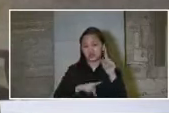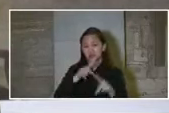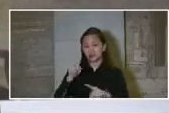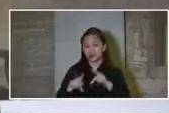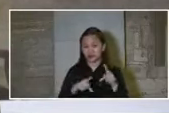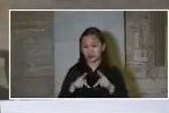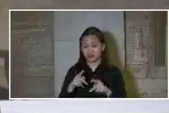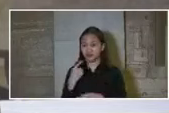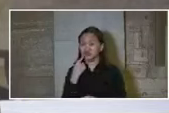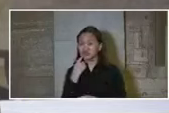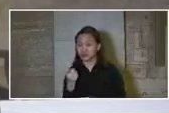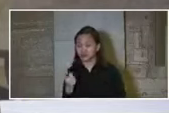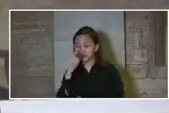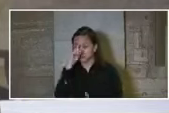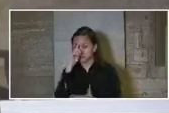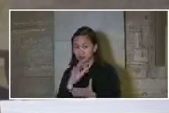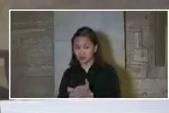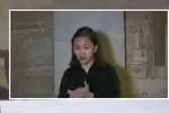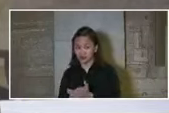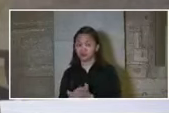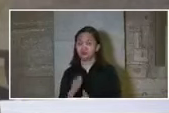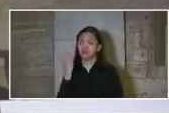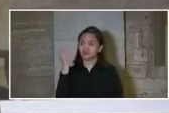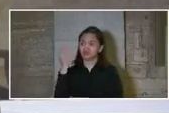that they may believe that you sent me."